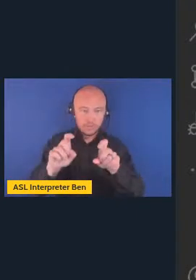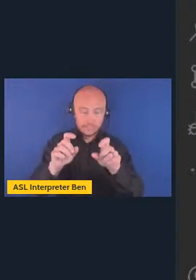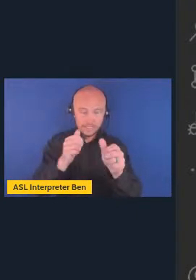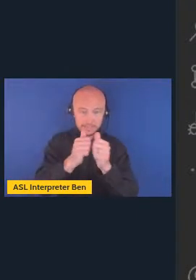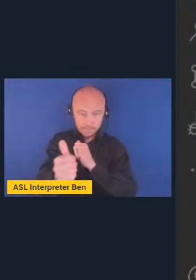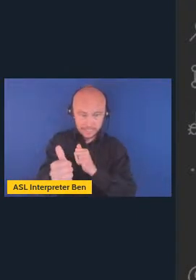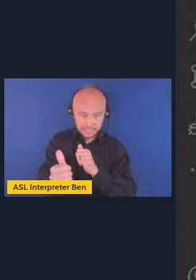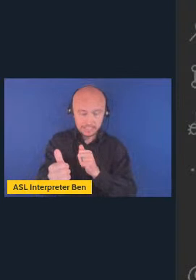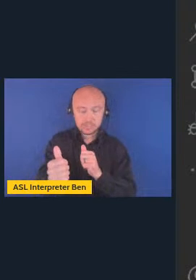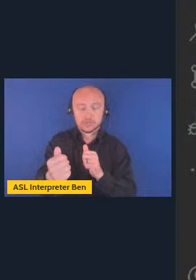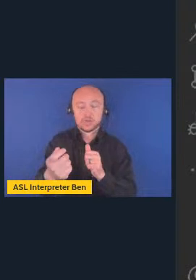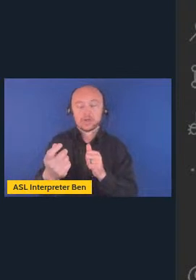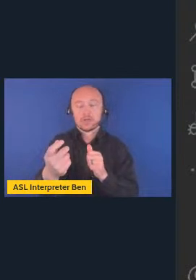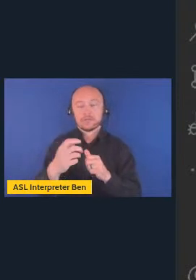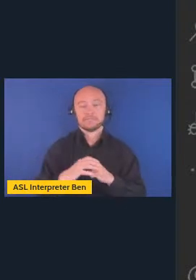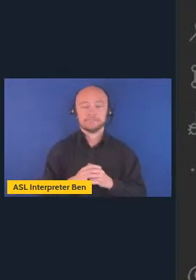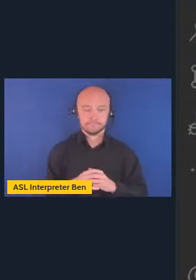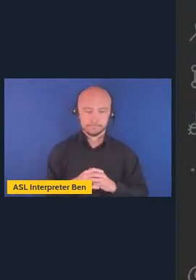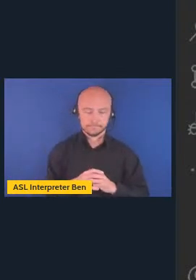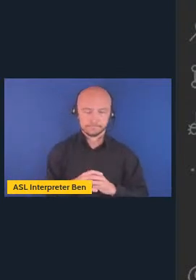just do return